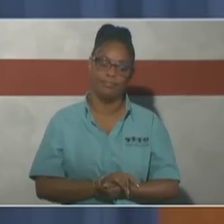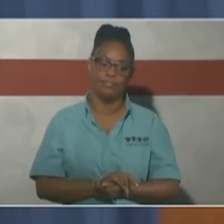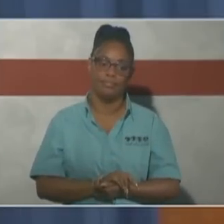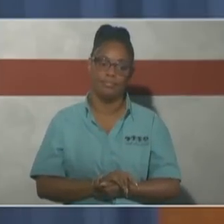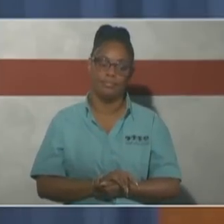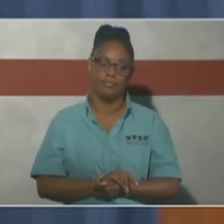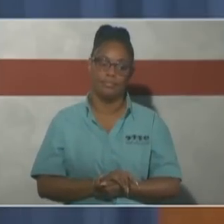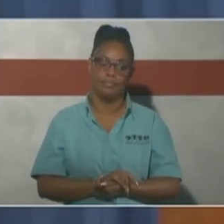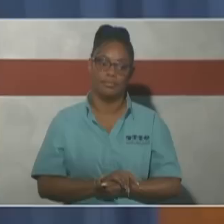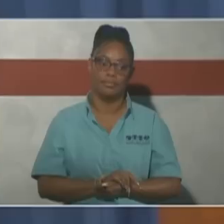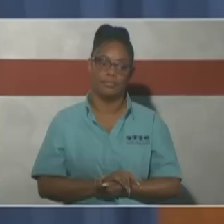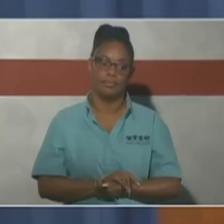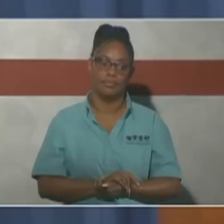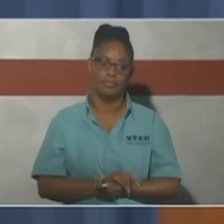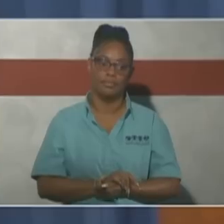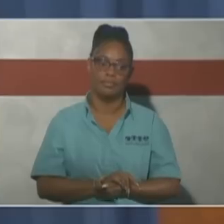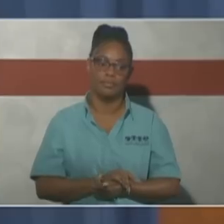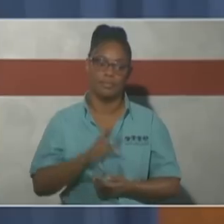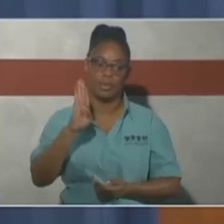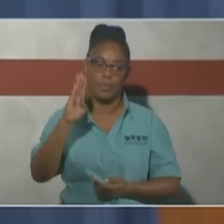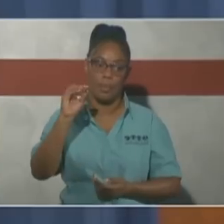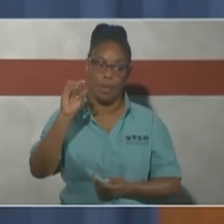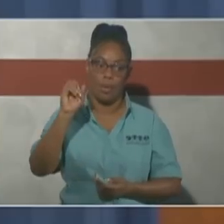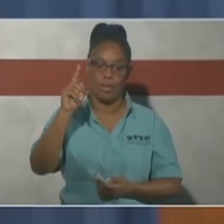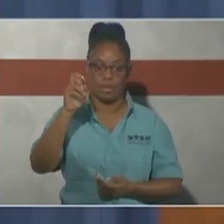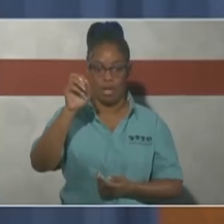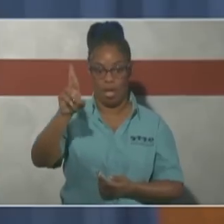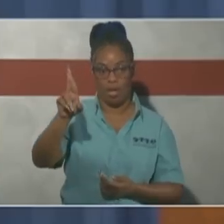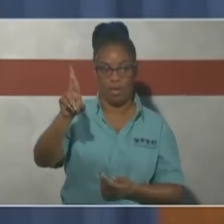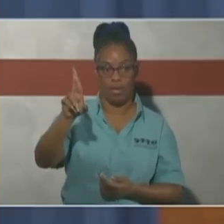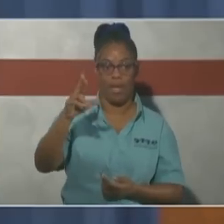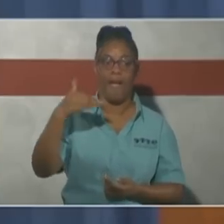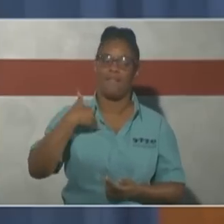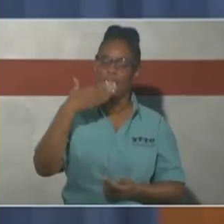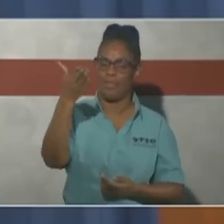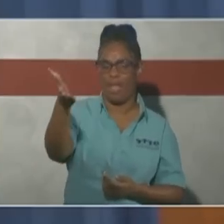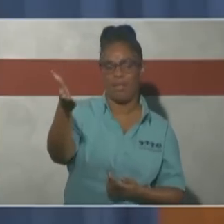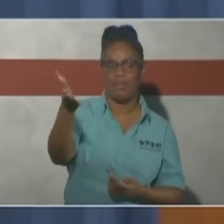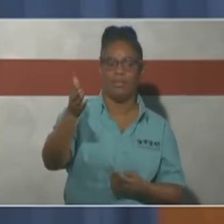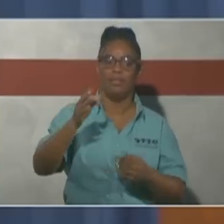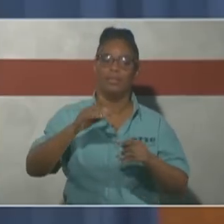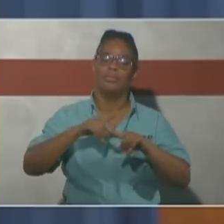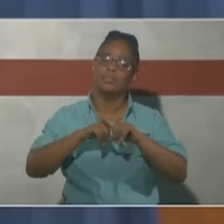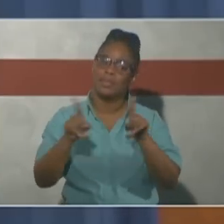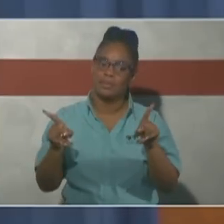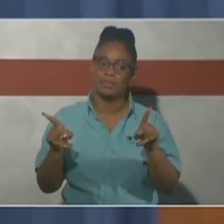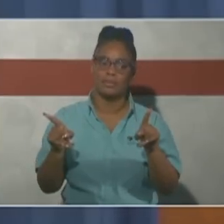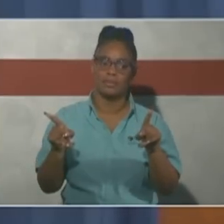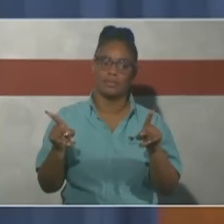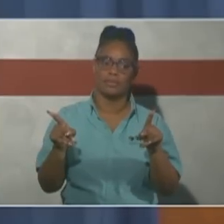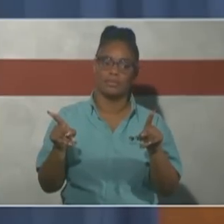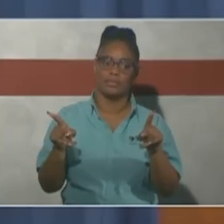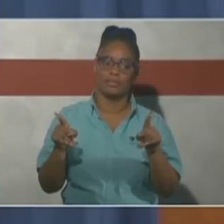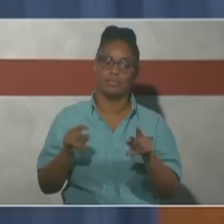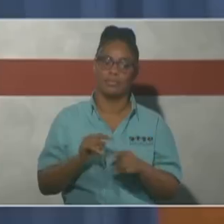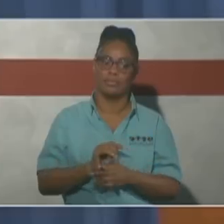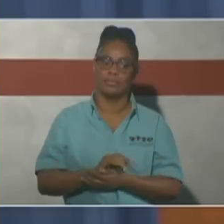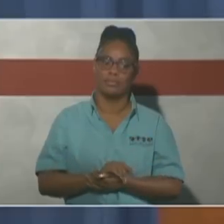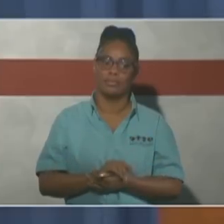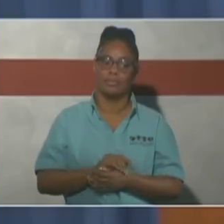developing severe manifestations of COVID-19 and other respiratory illnesses over the 3-year period that we had COVID with us so